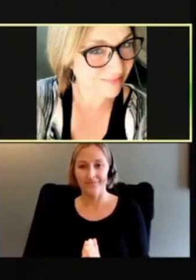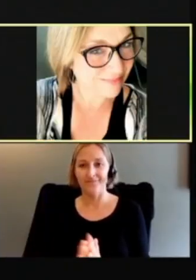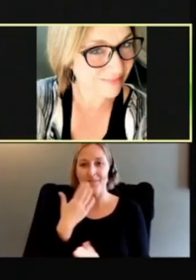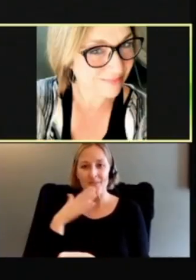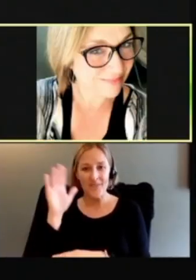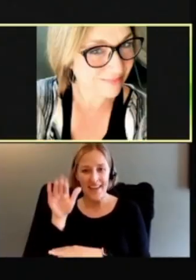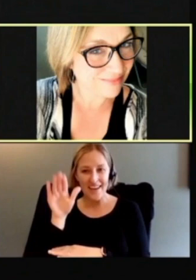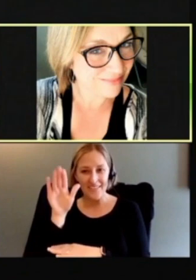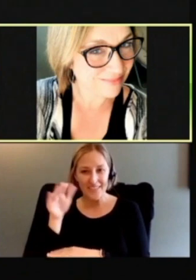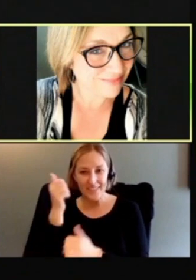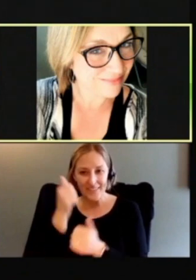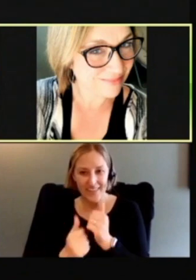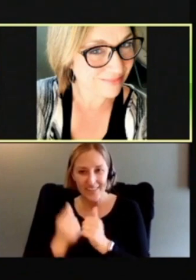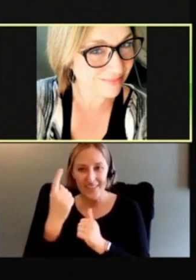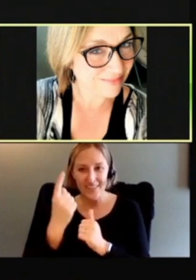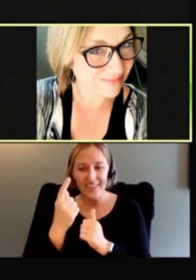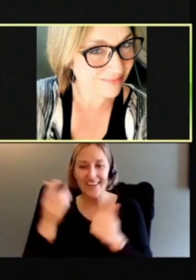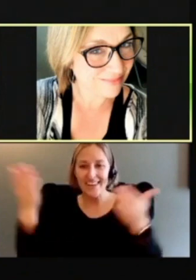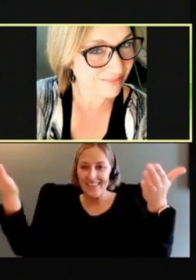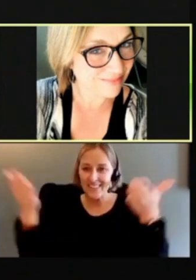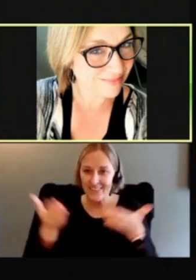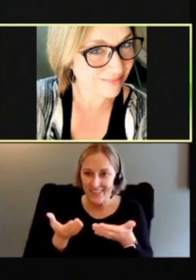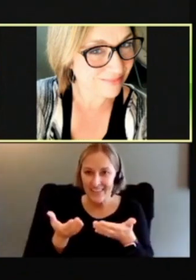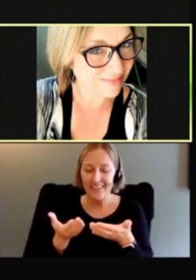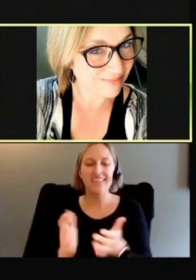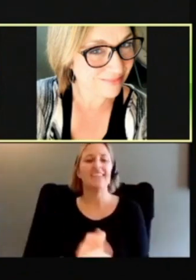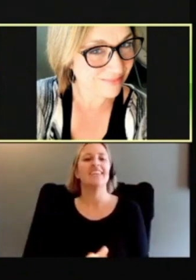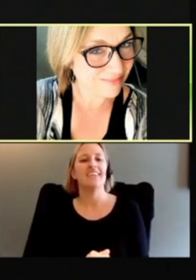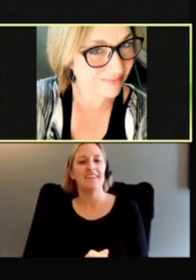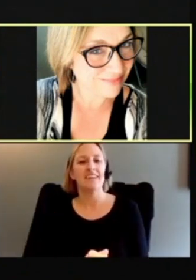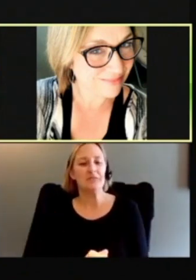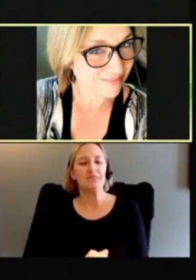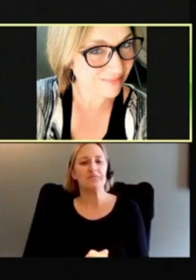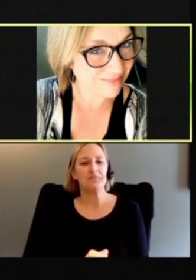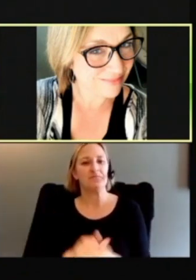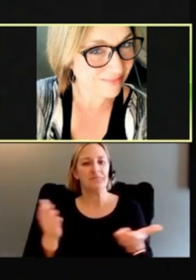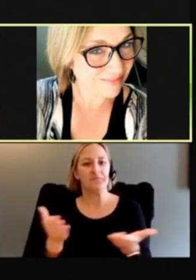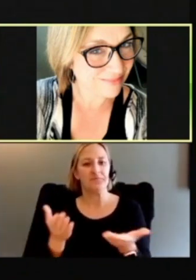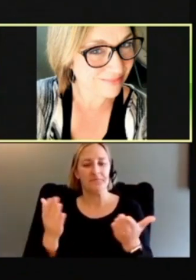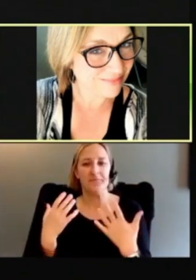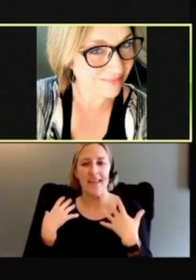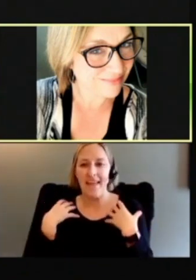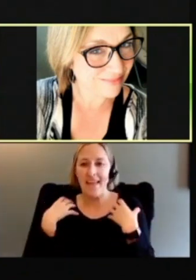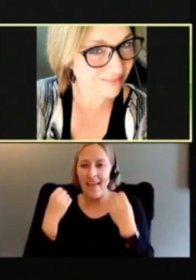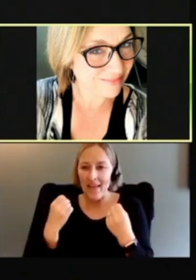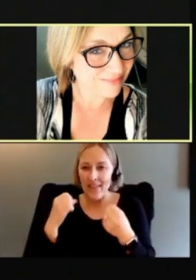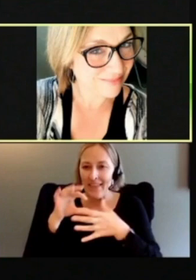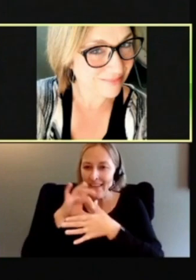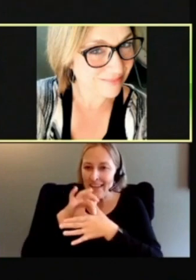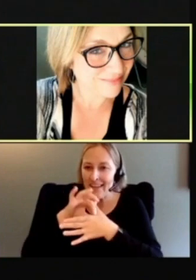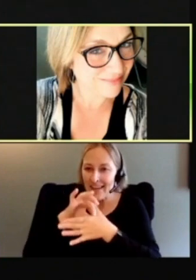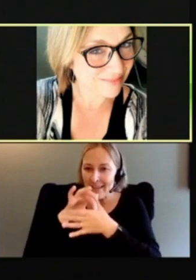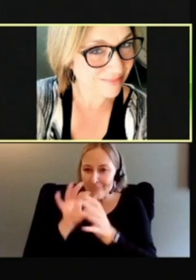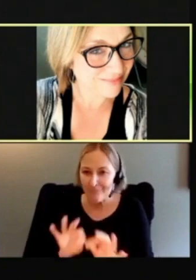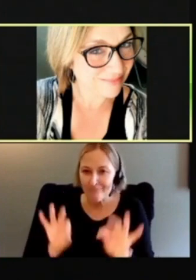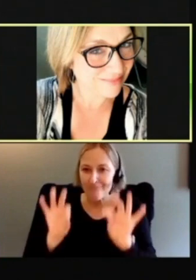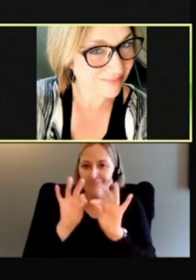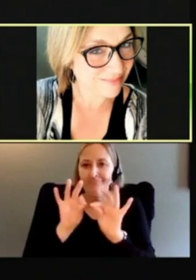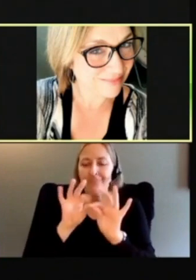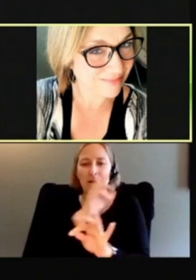Good afternoon, everyone, and welcome. Welcome to Healthy Content Matters, bringing patient